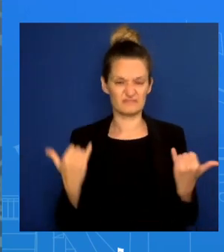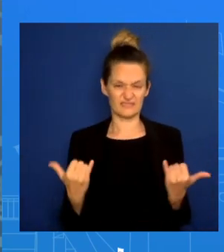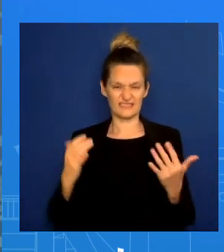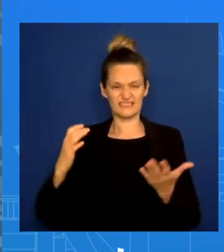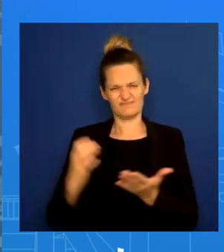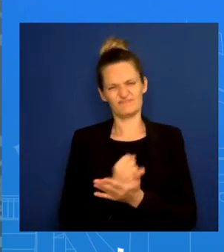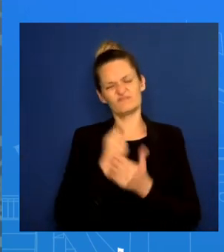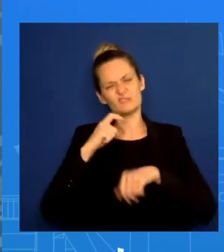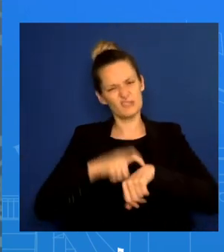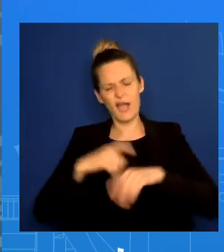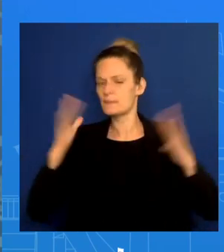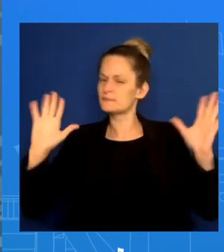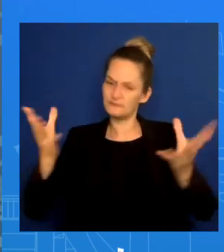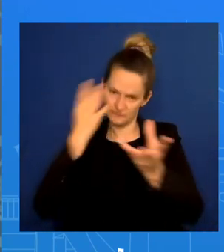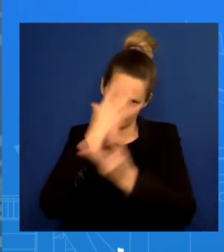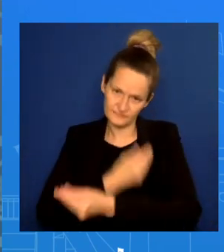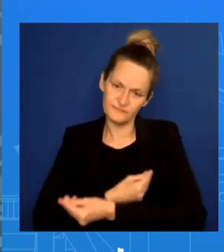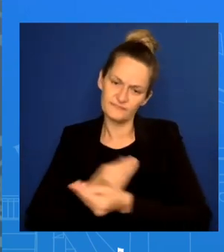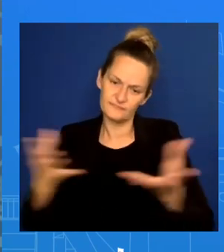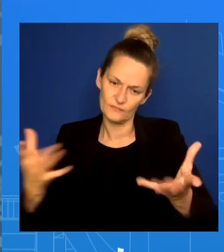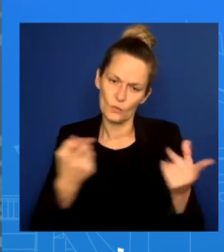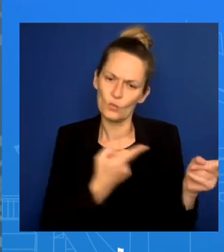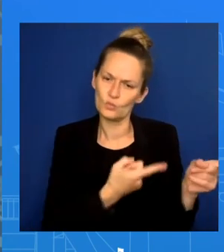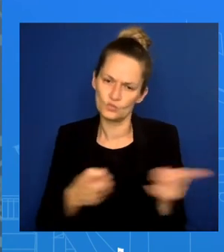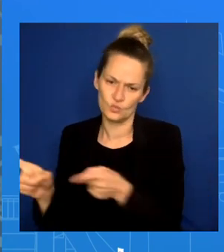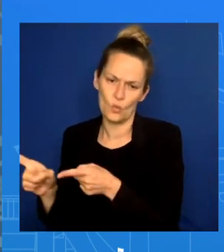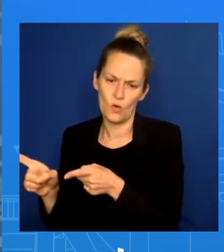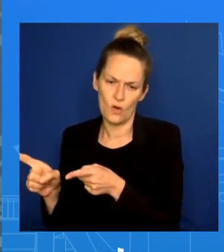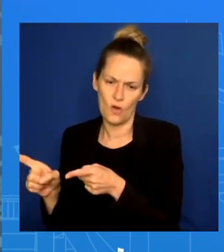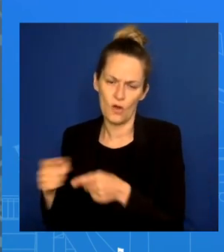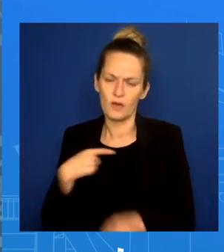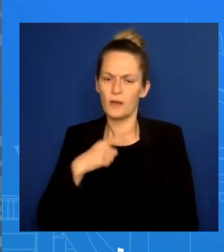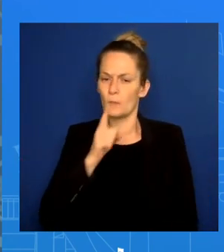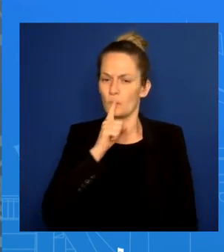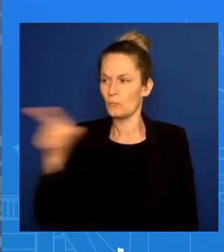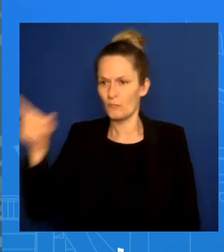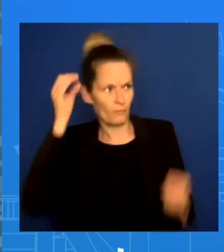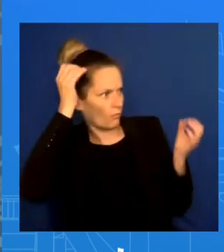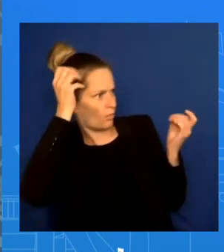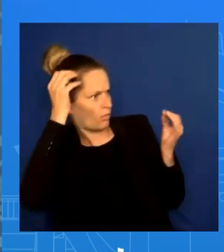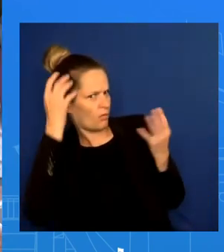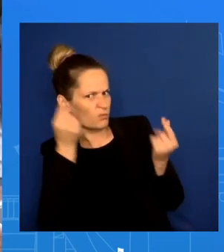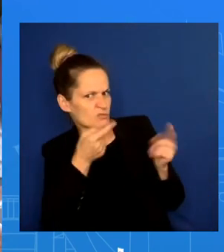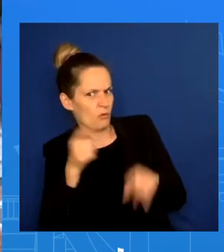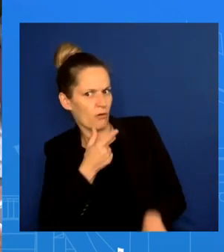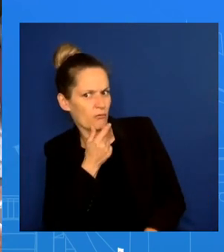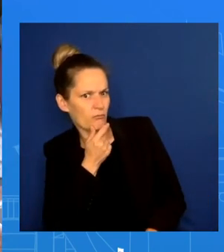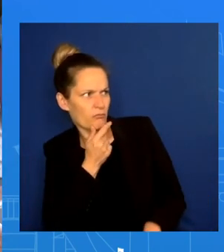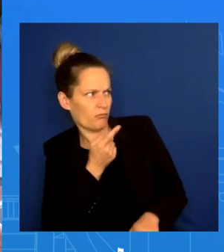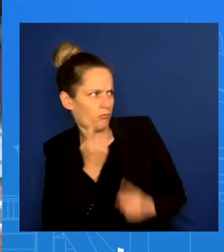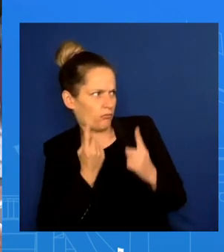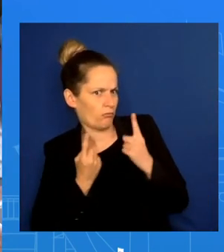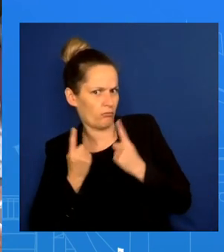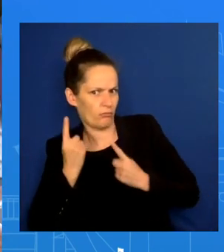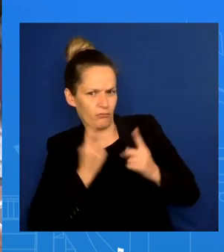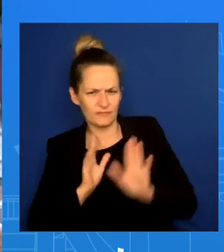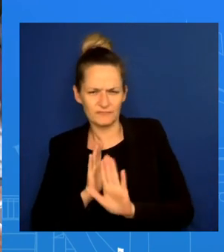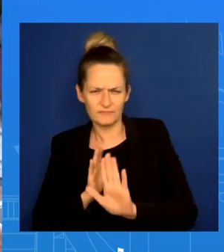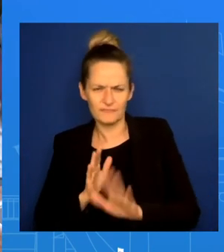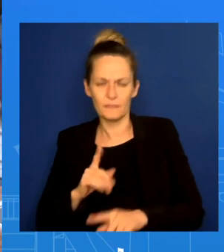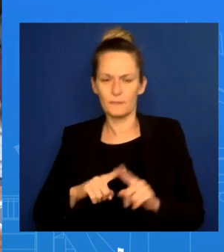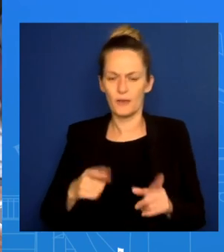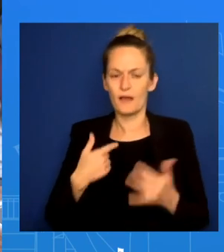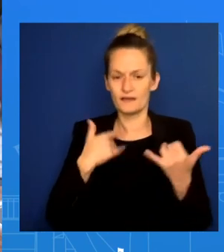And we're going to continue in private to work through the negotiations. And I know you can't talk about the details of the deal, but it